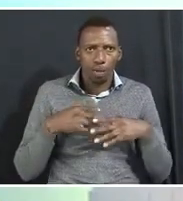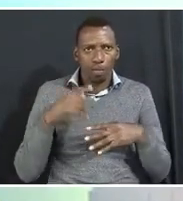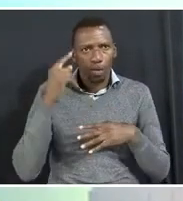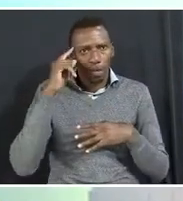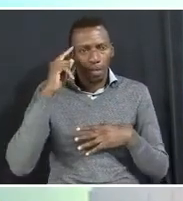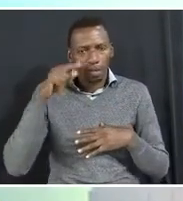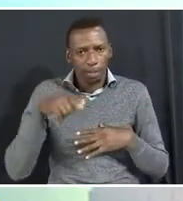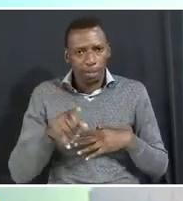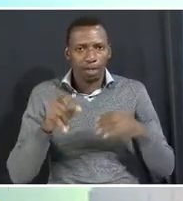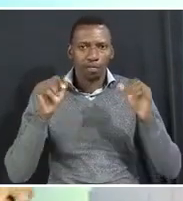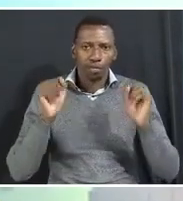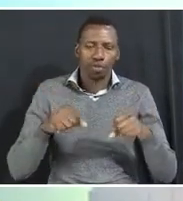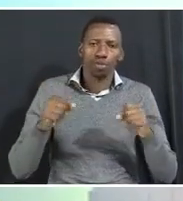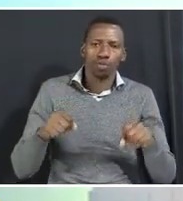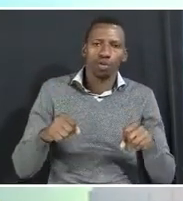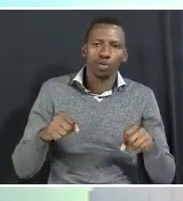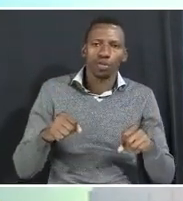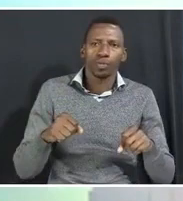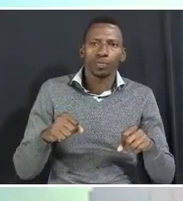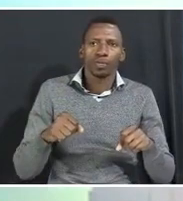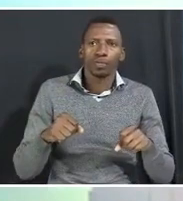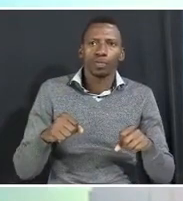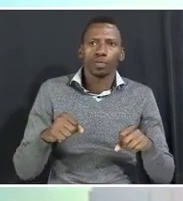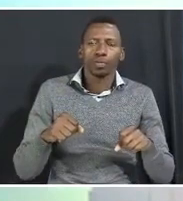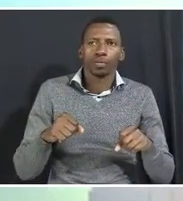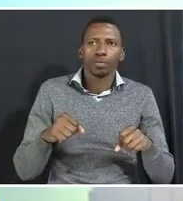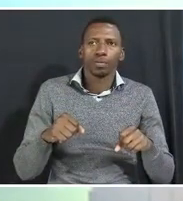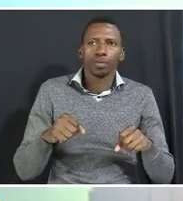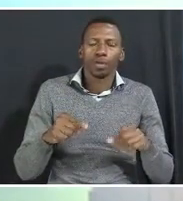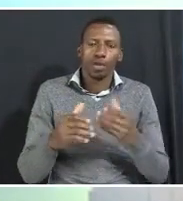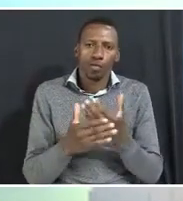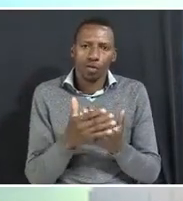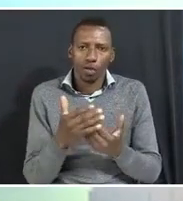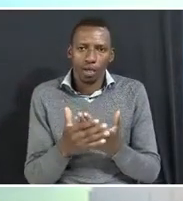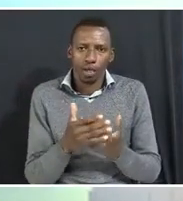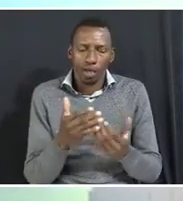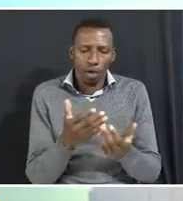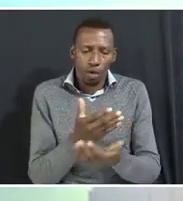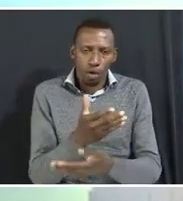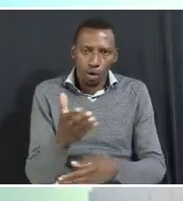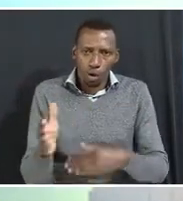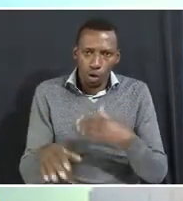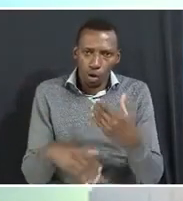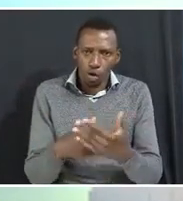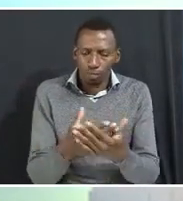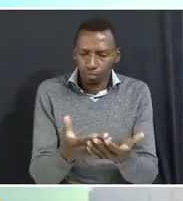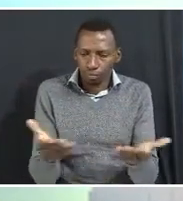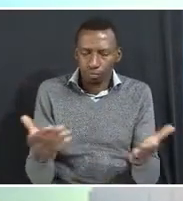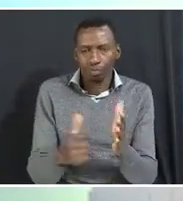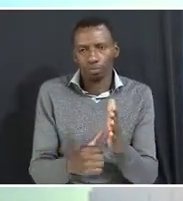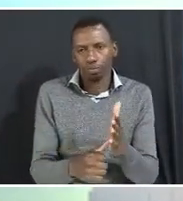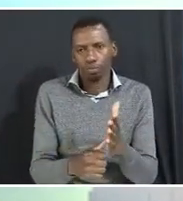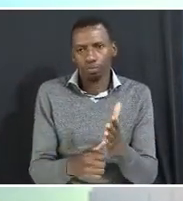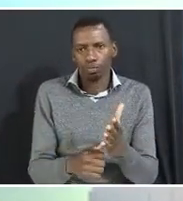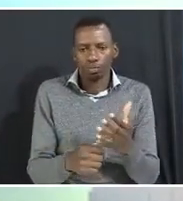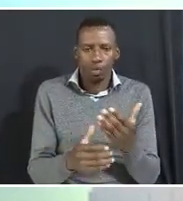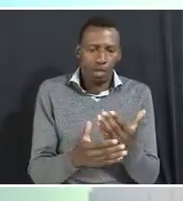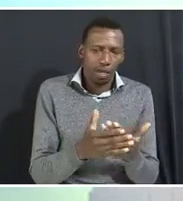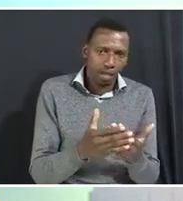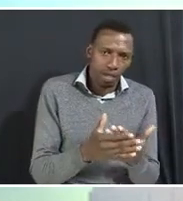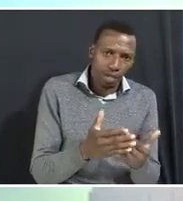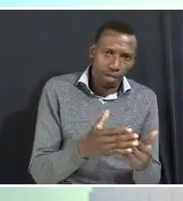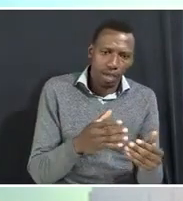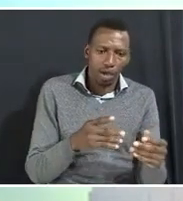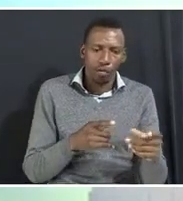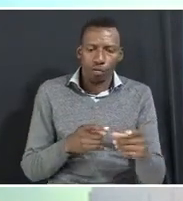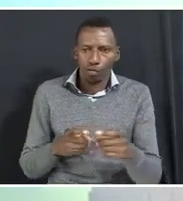themselves capable of taking care of all these problems, taking care of the wars, taking